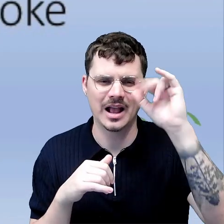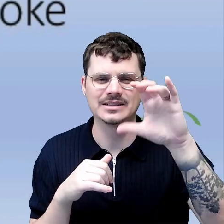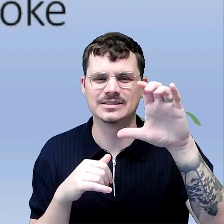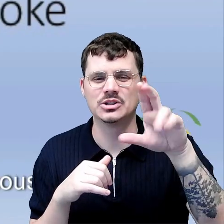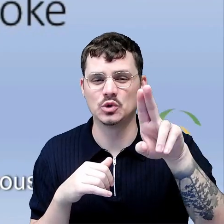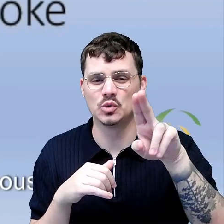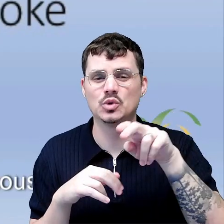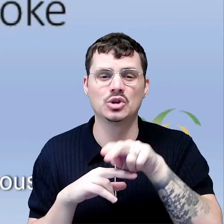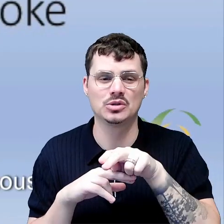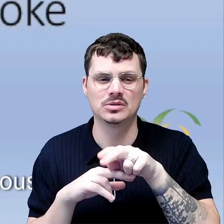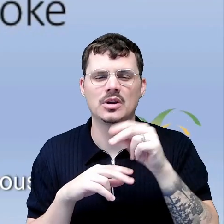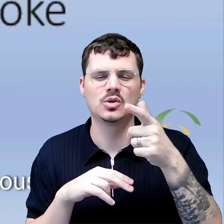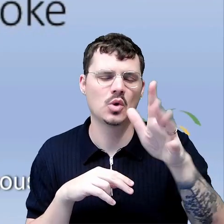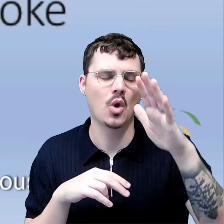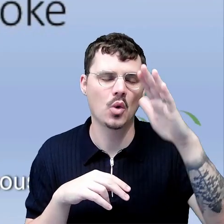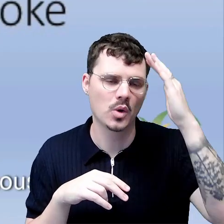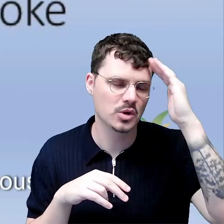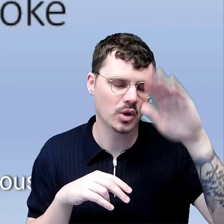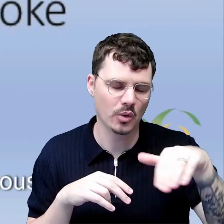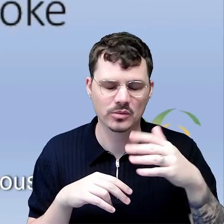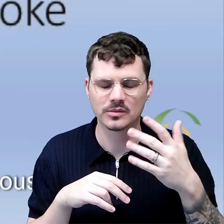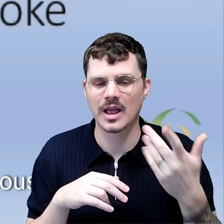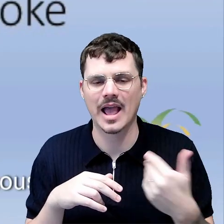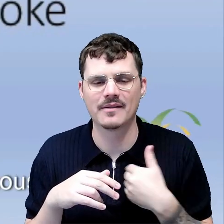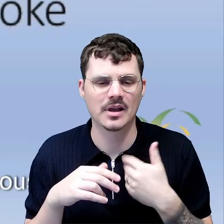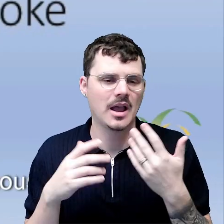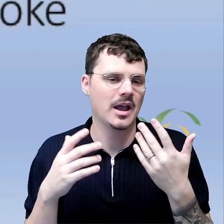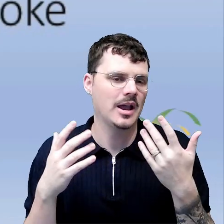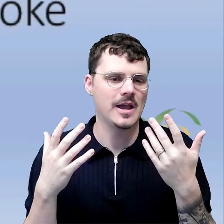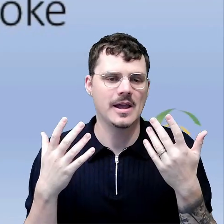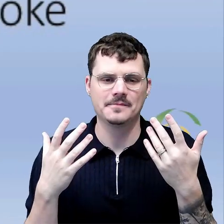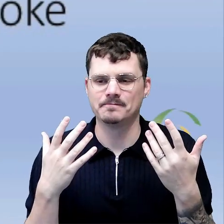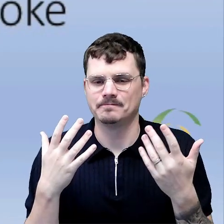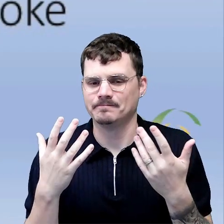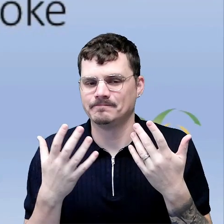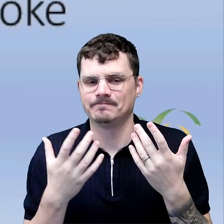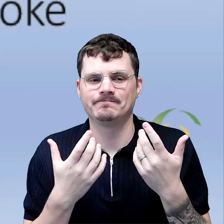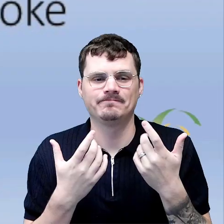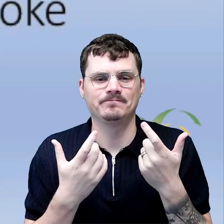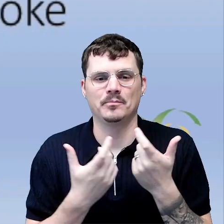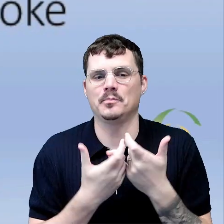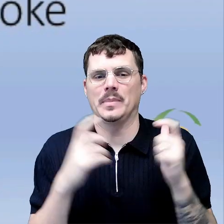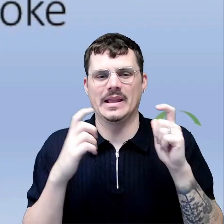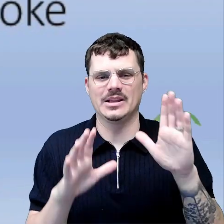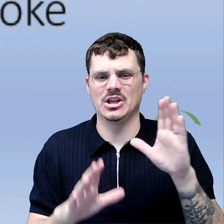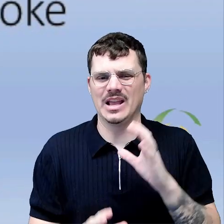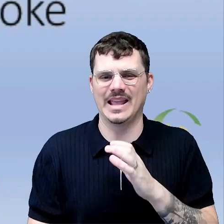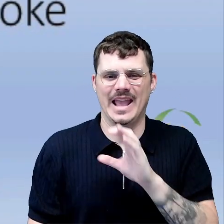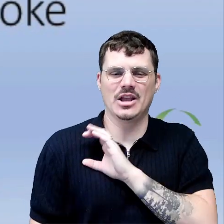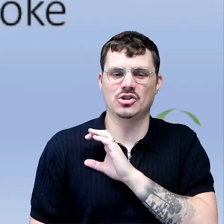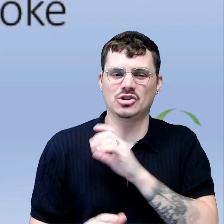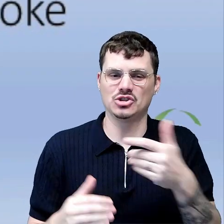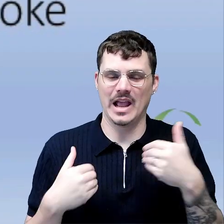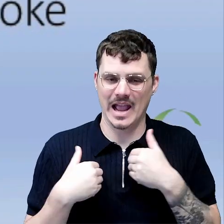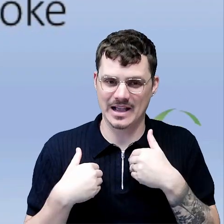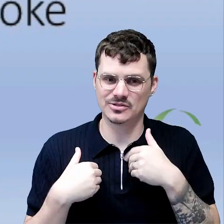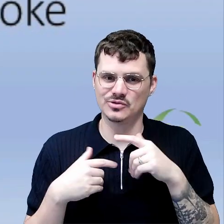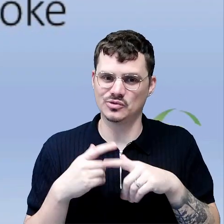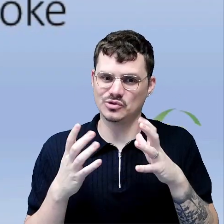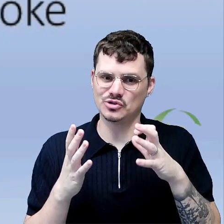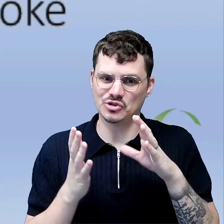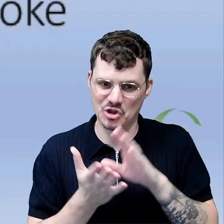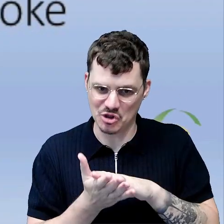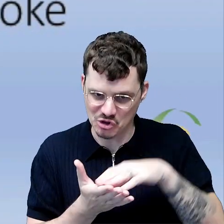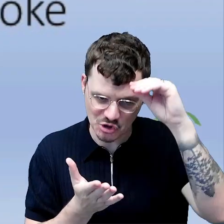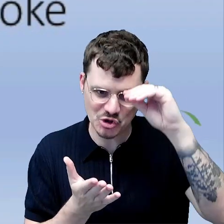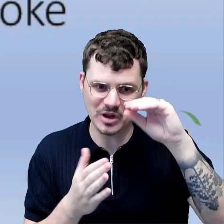care unit, and you already know the enormous, enormous strength of character she has to learn to do those things